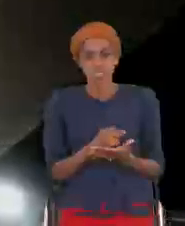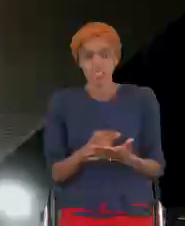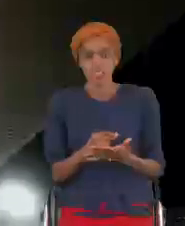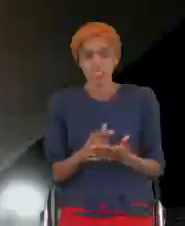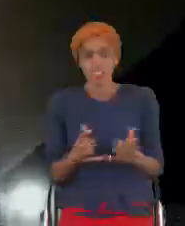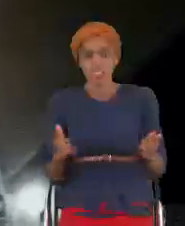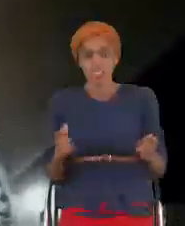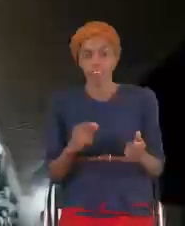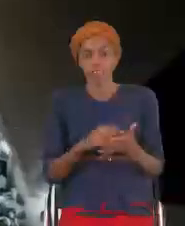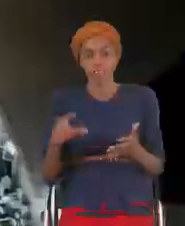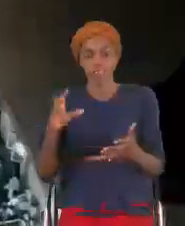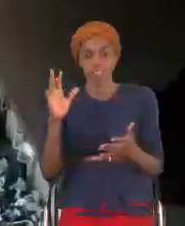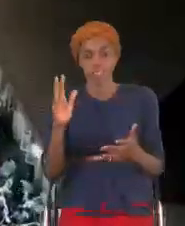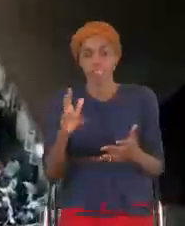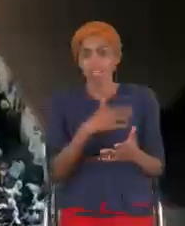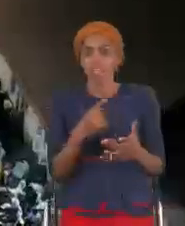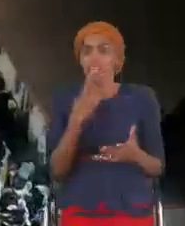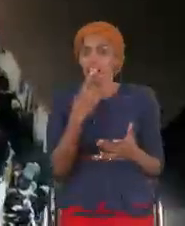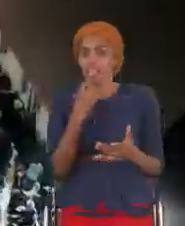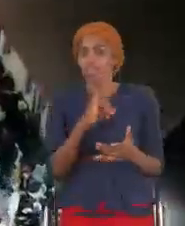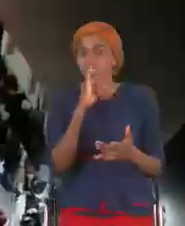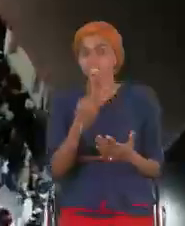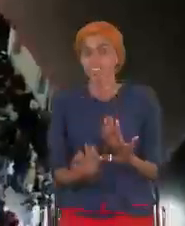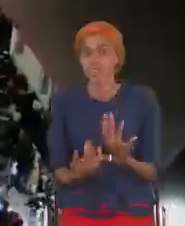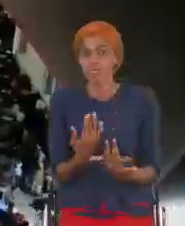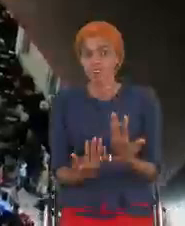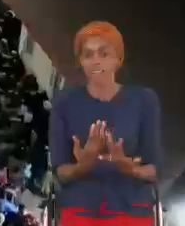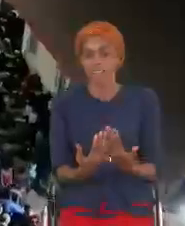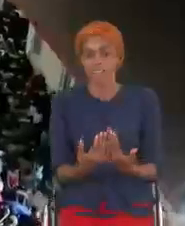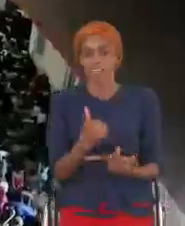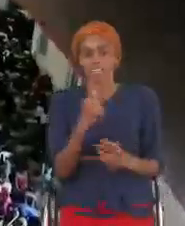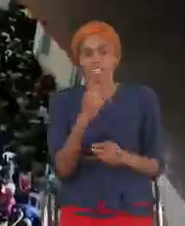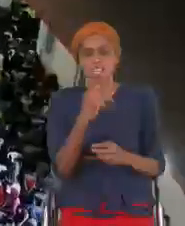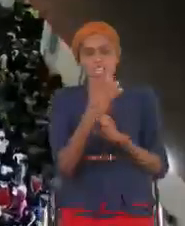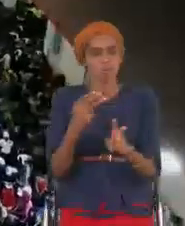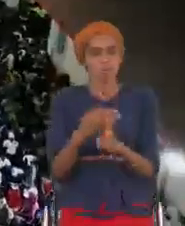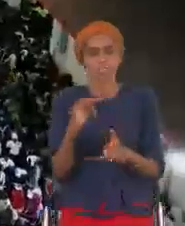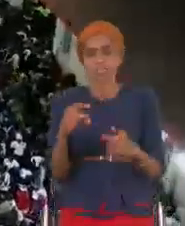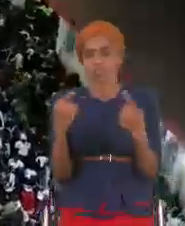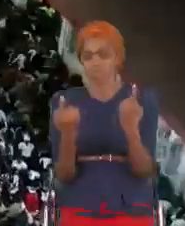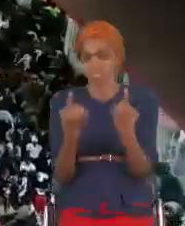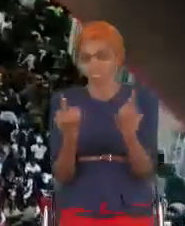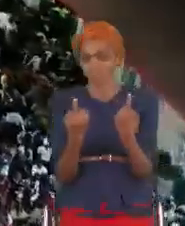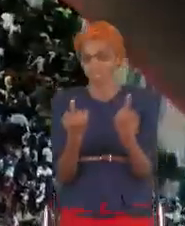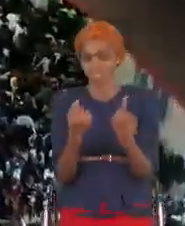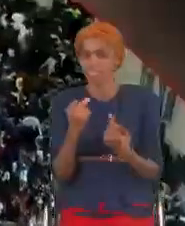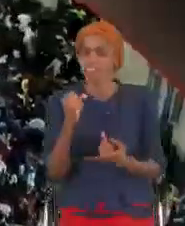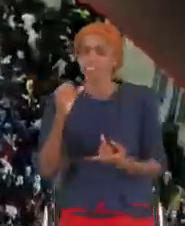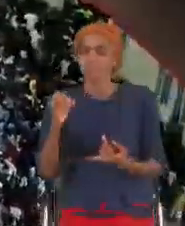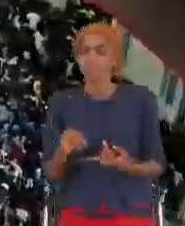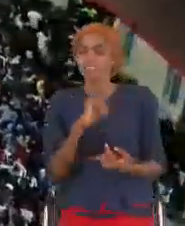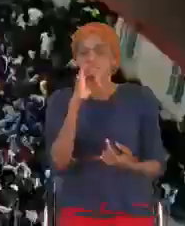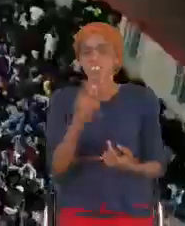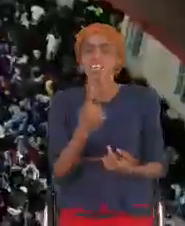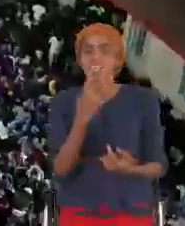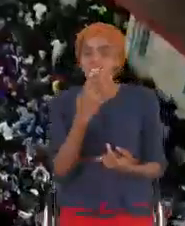and the tongue is a fire, a world of iniquity. So is the